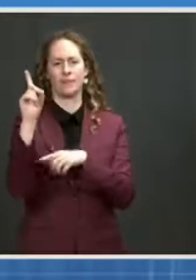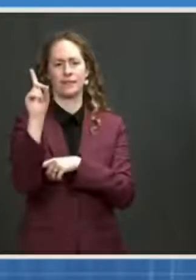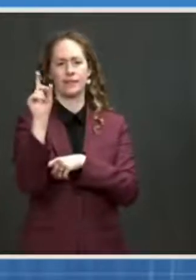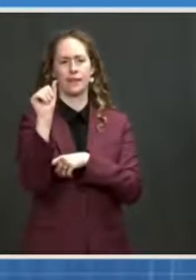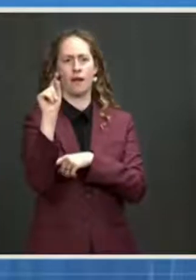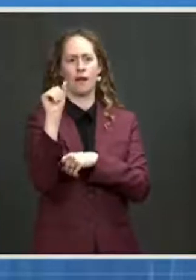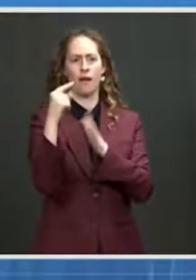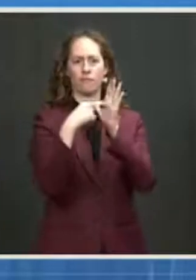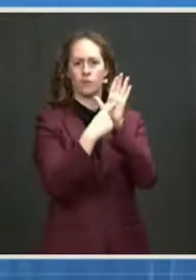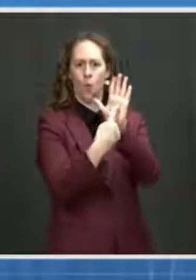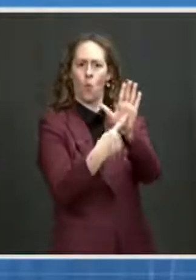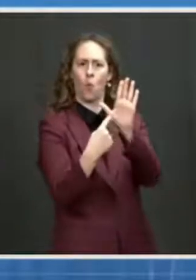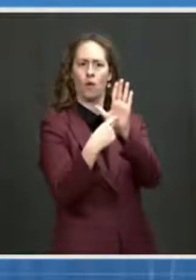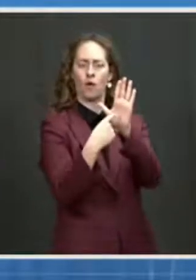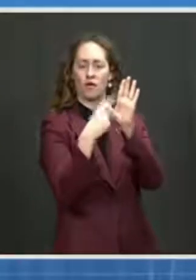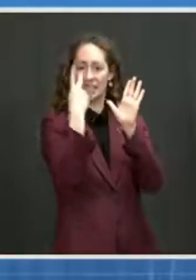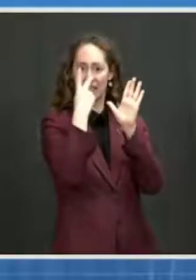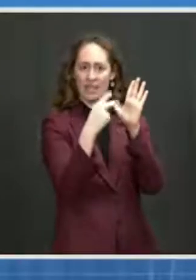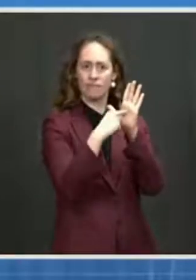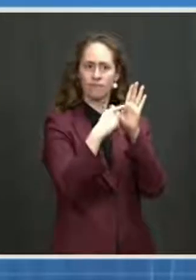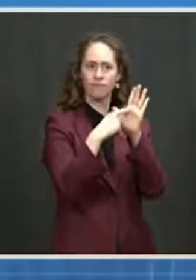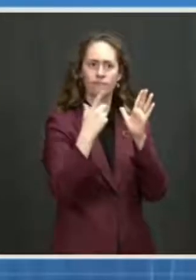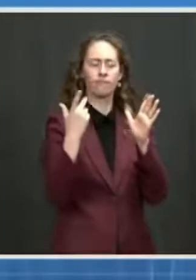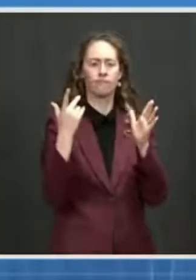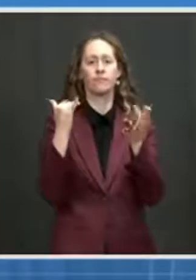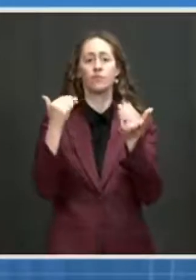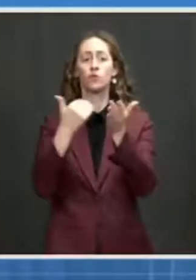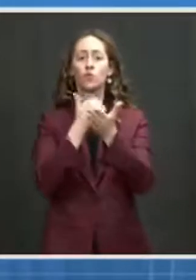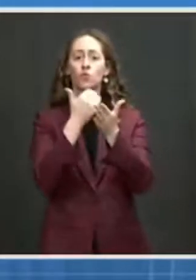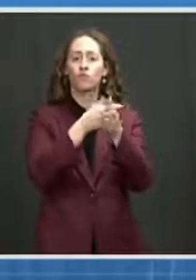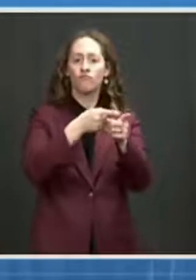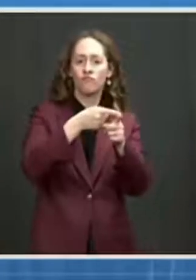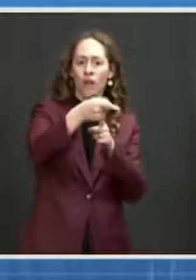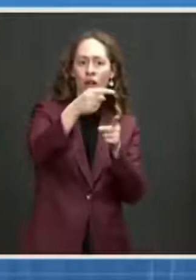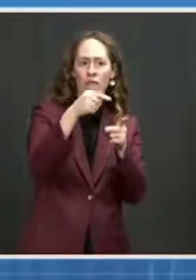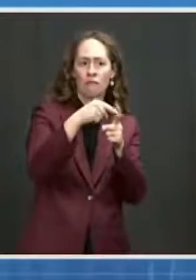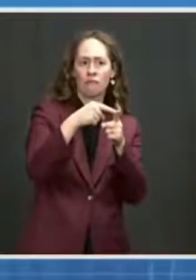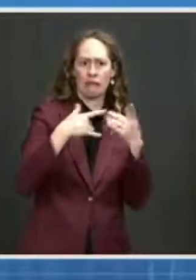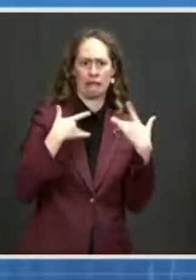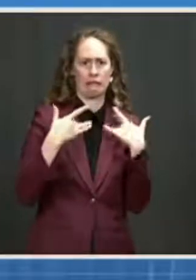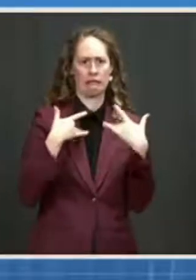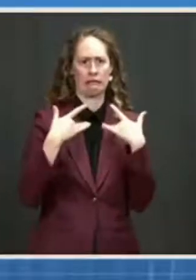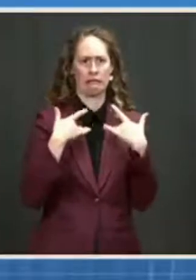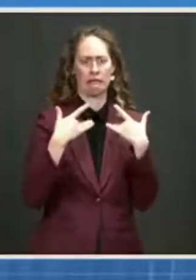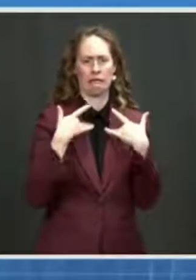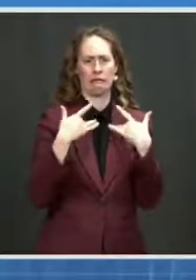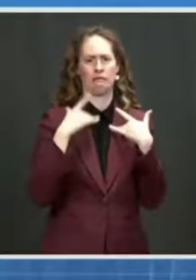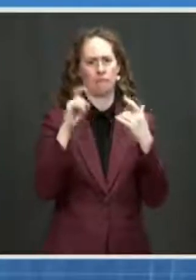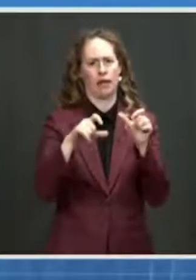and data related to variants. Ongoing conversations. Thank you. Next question.